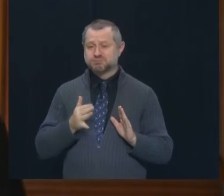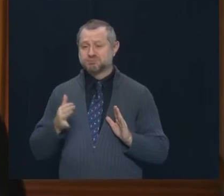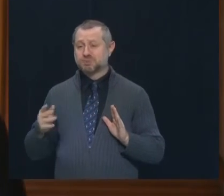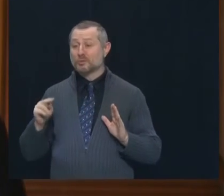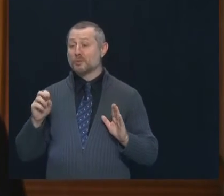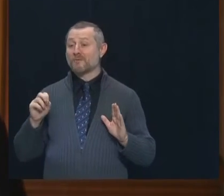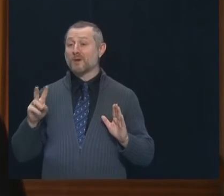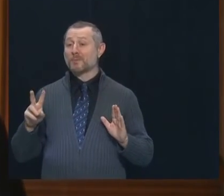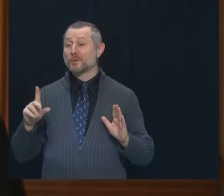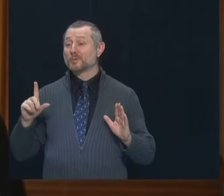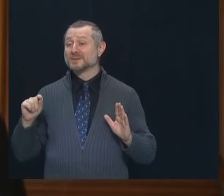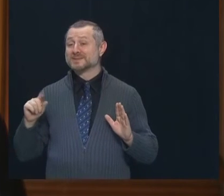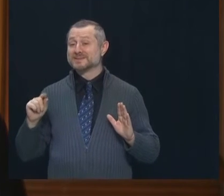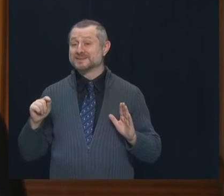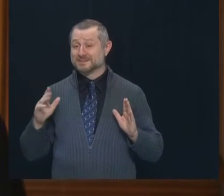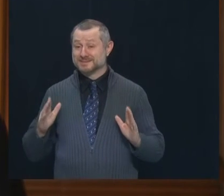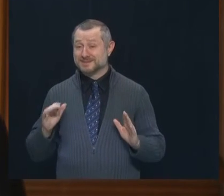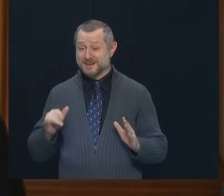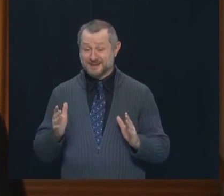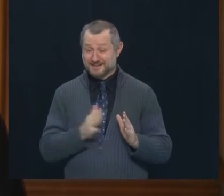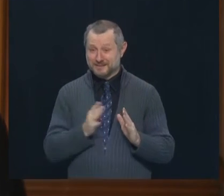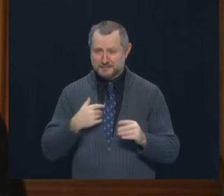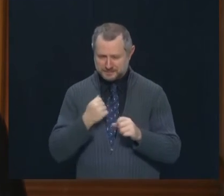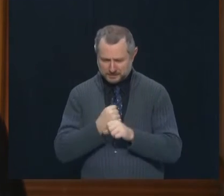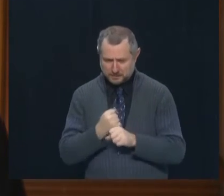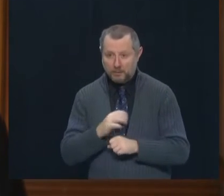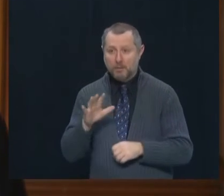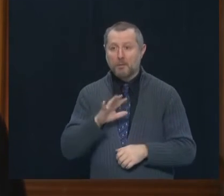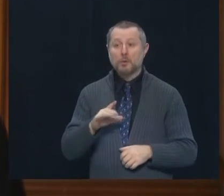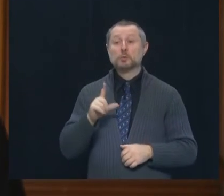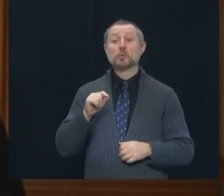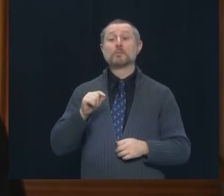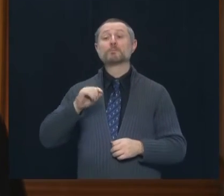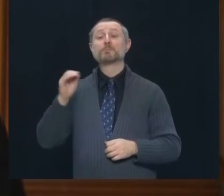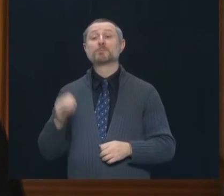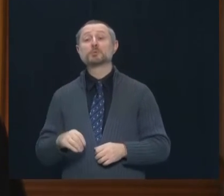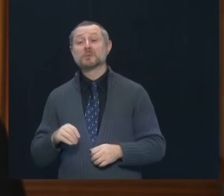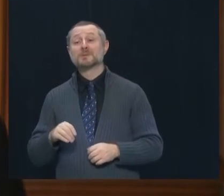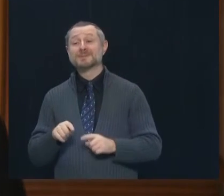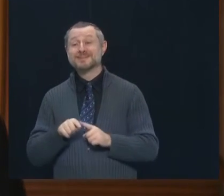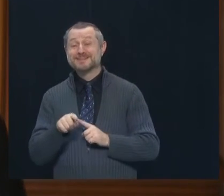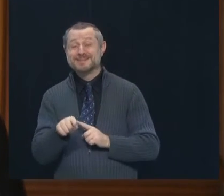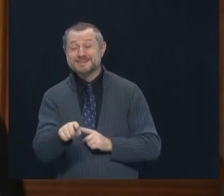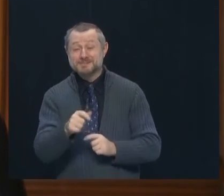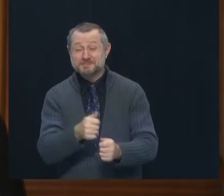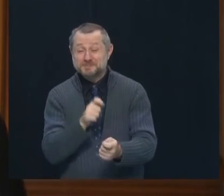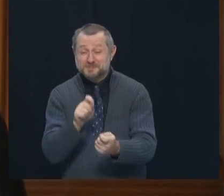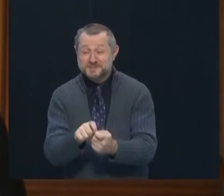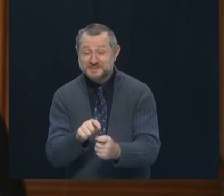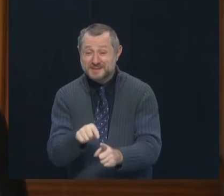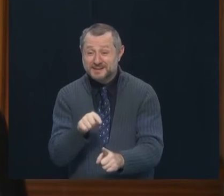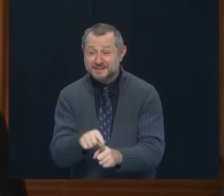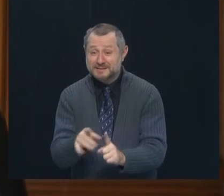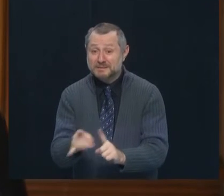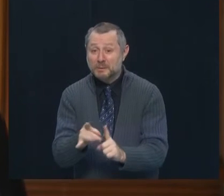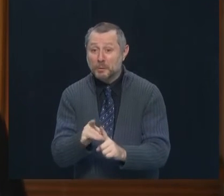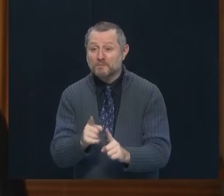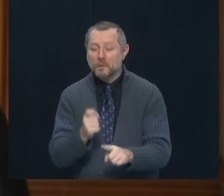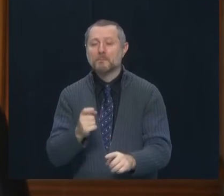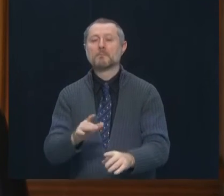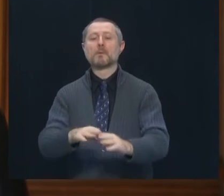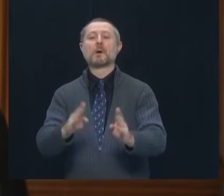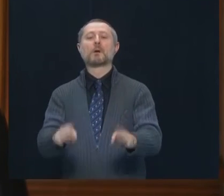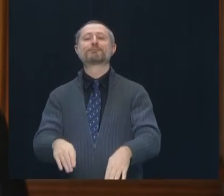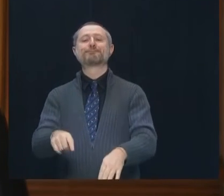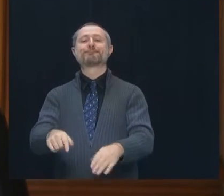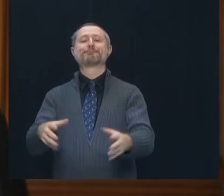been able to track about 20% of those to a specific source, and that source goes back to households